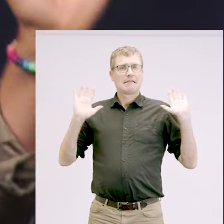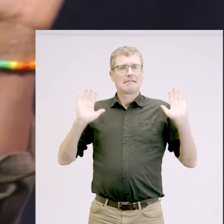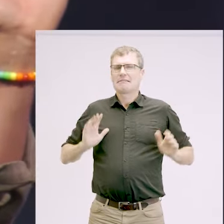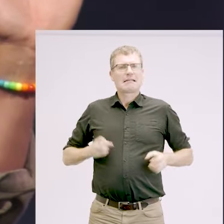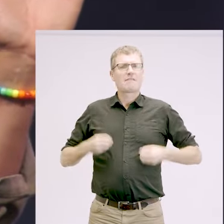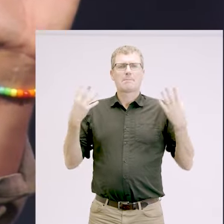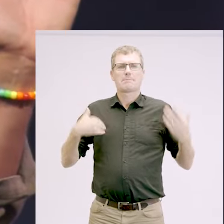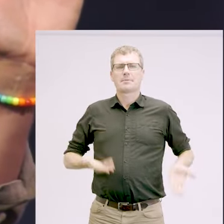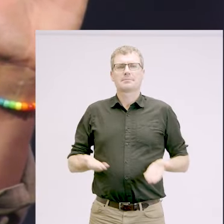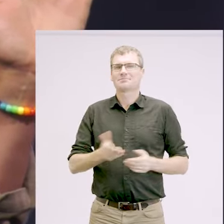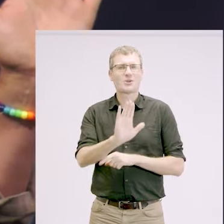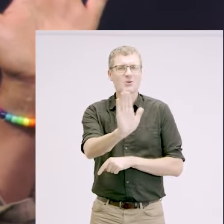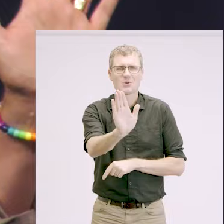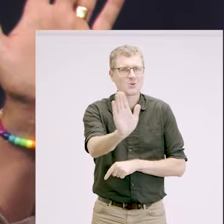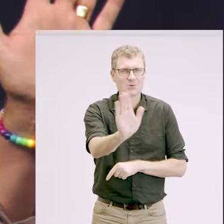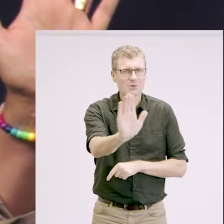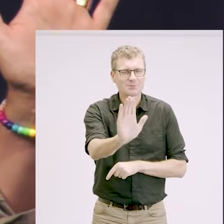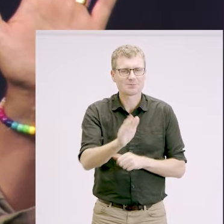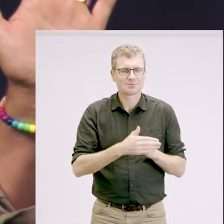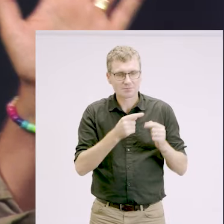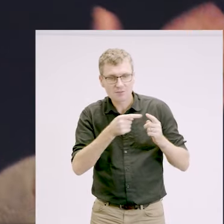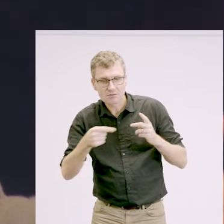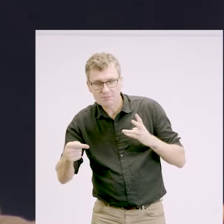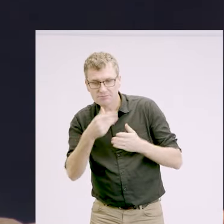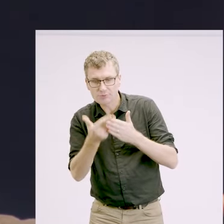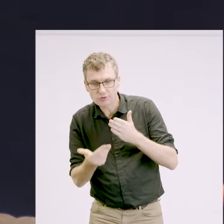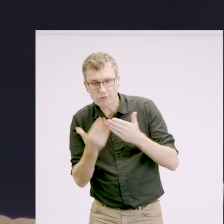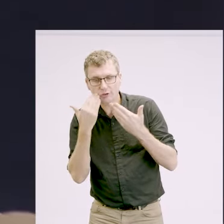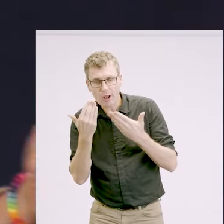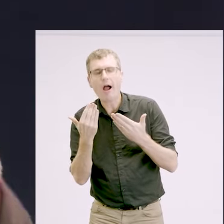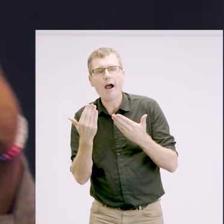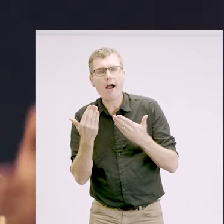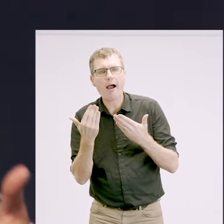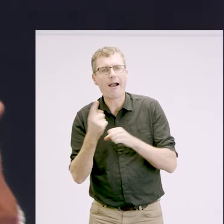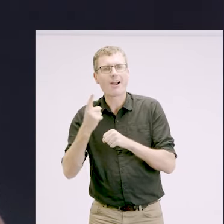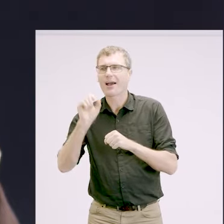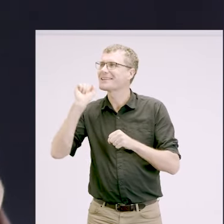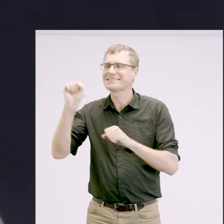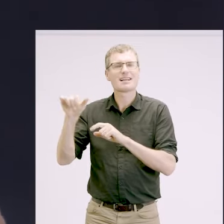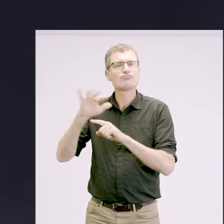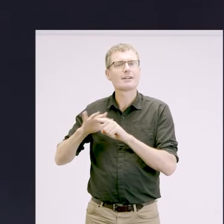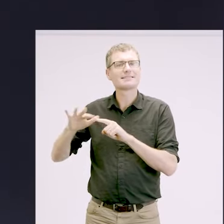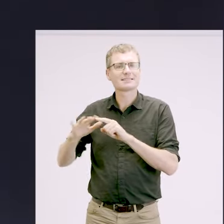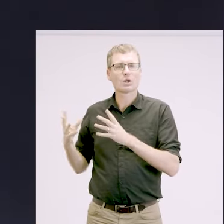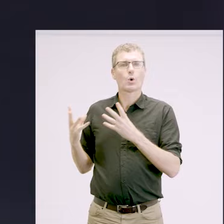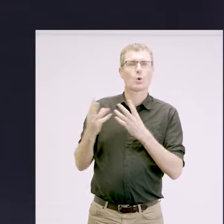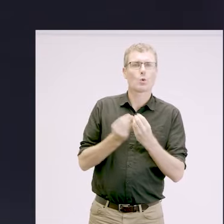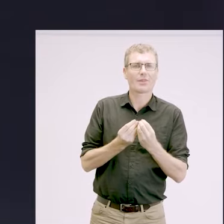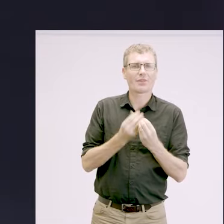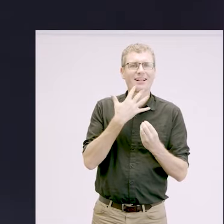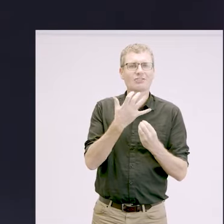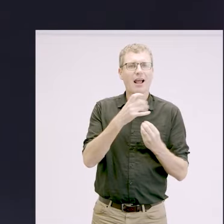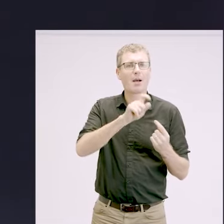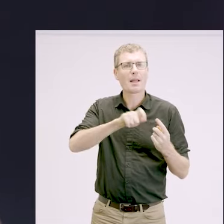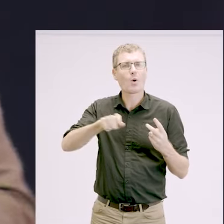he's like, I surrender, it's all too much? Clearly not, right? The rest of the story makes it very clear that the presence